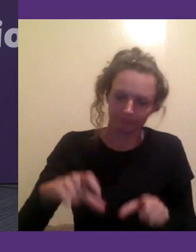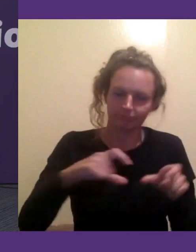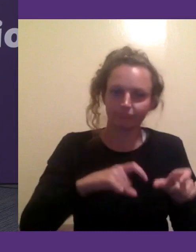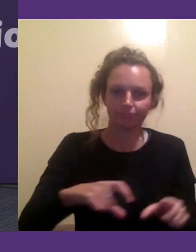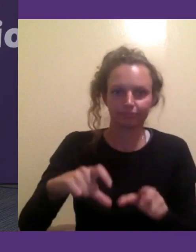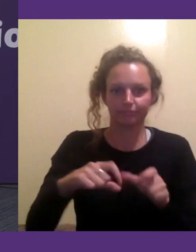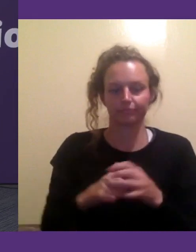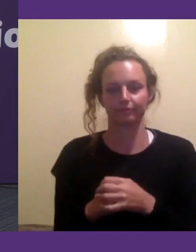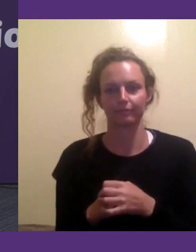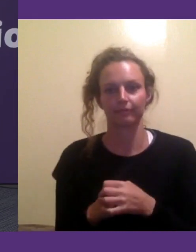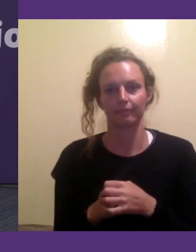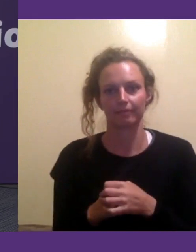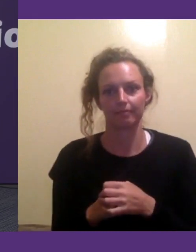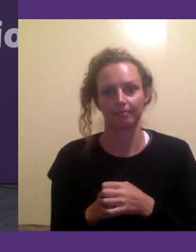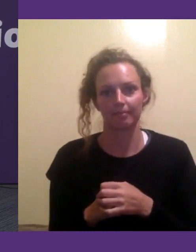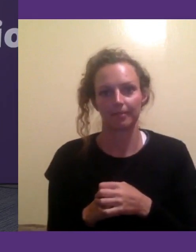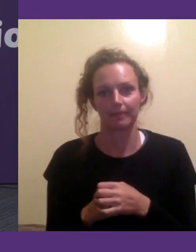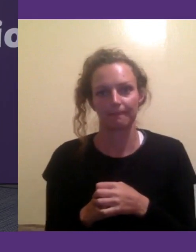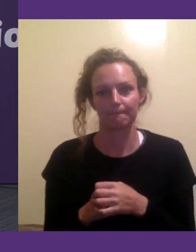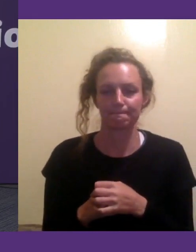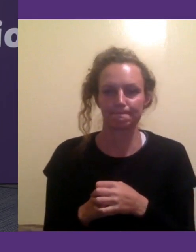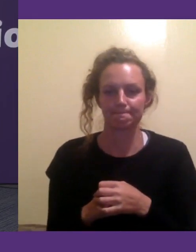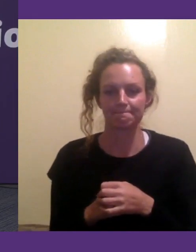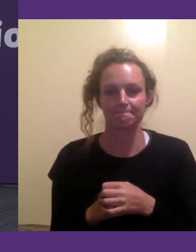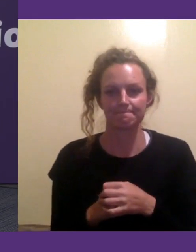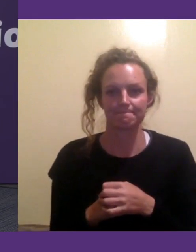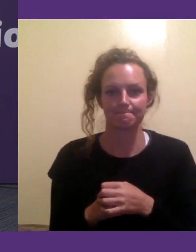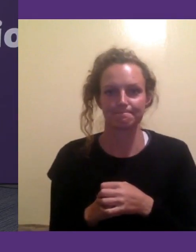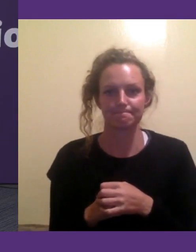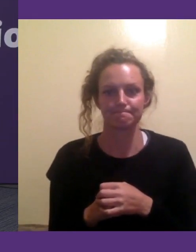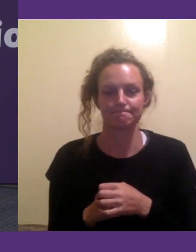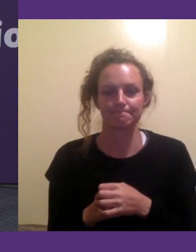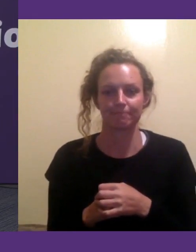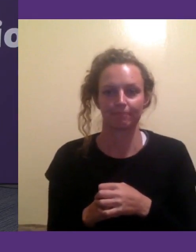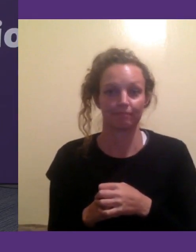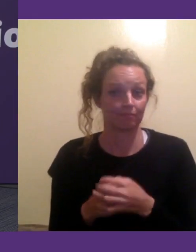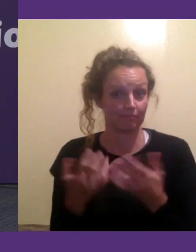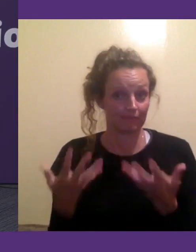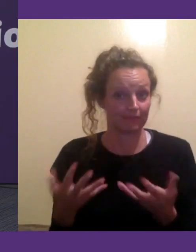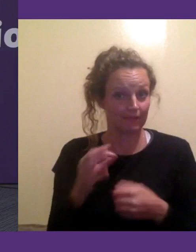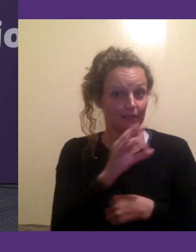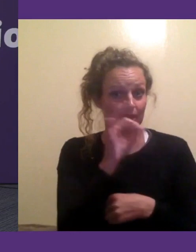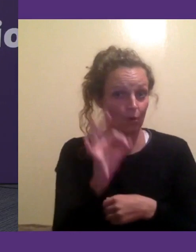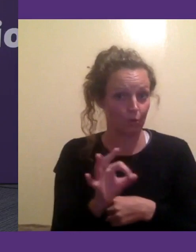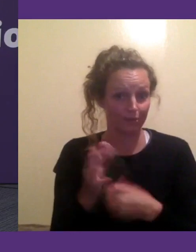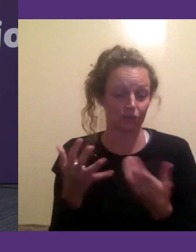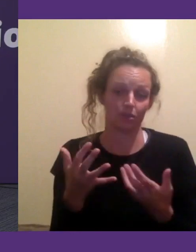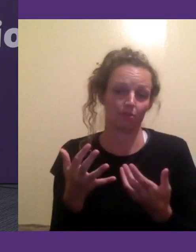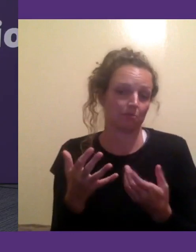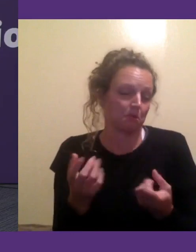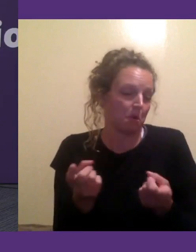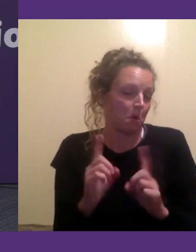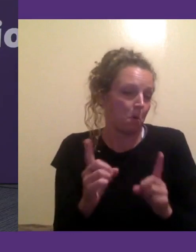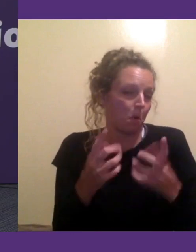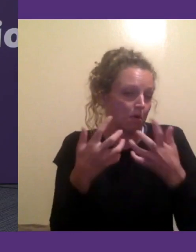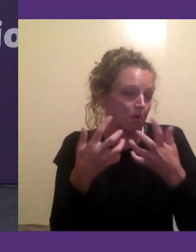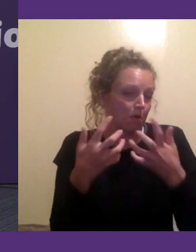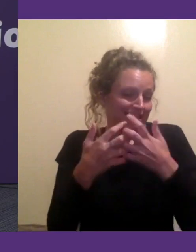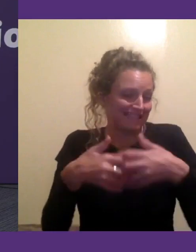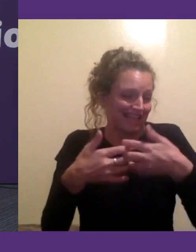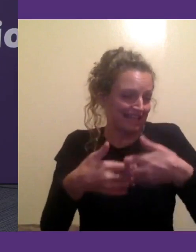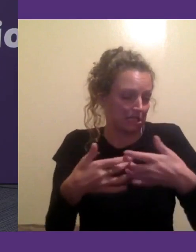Changing tack slightly, what sort of technologies do you think, you mentioned LiDAR, for example, what sort of technologies do you think are on the horizon in terms